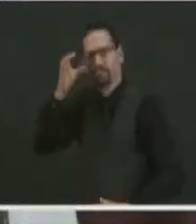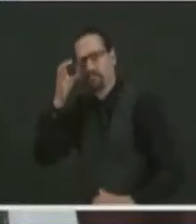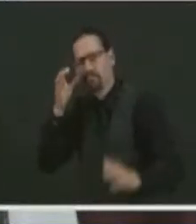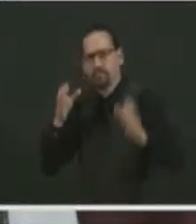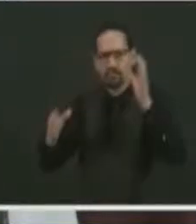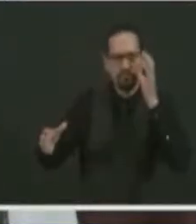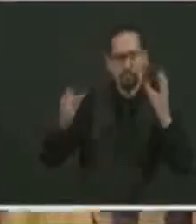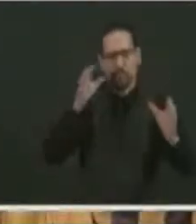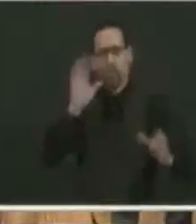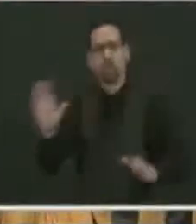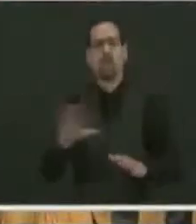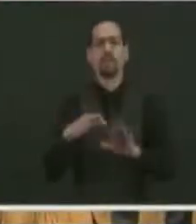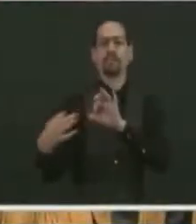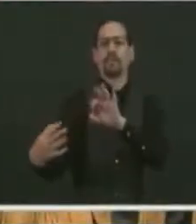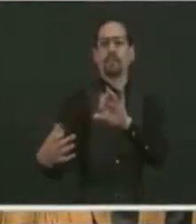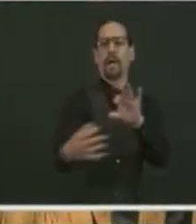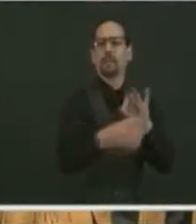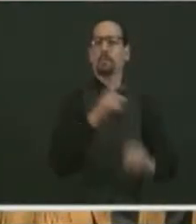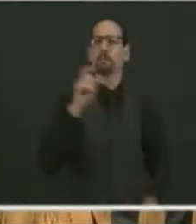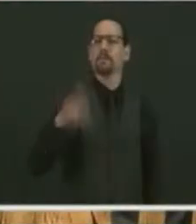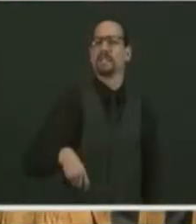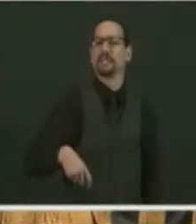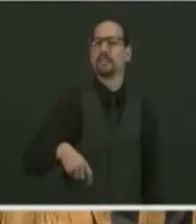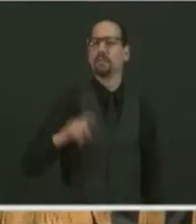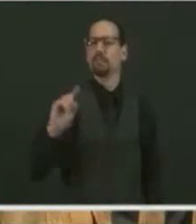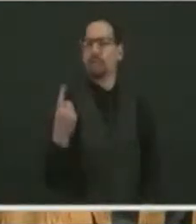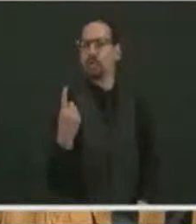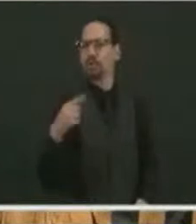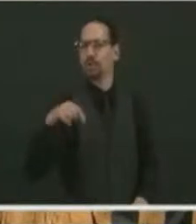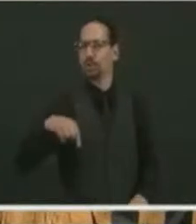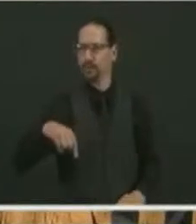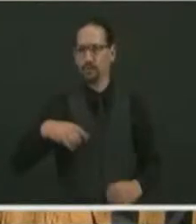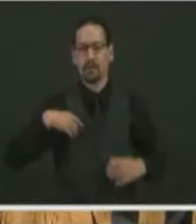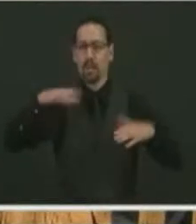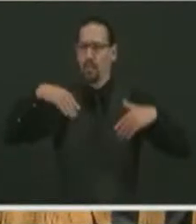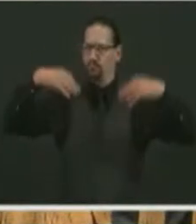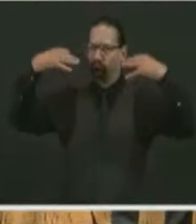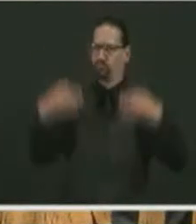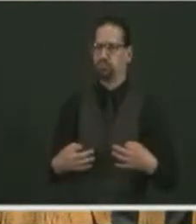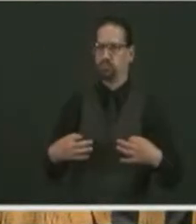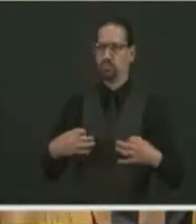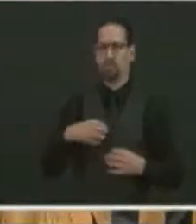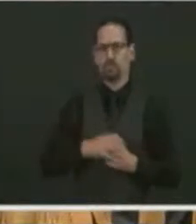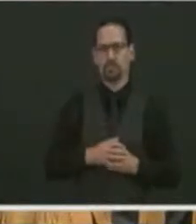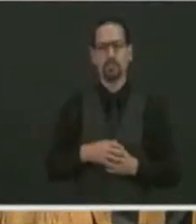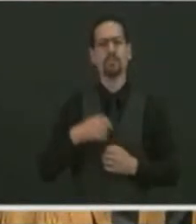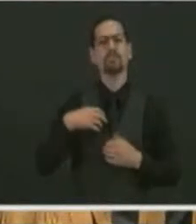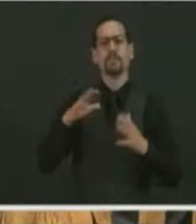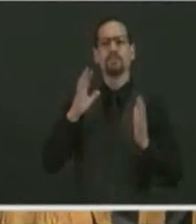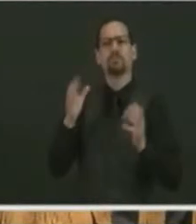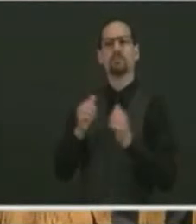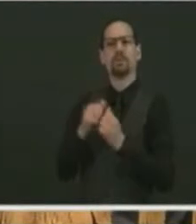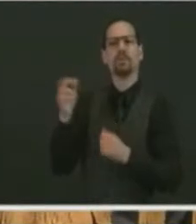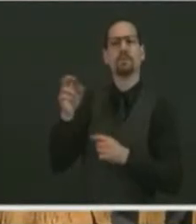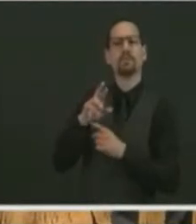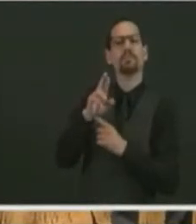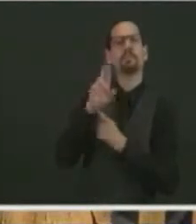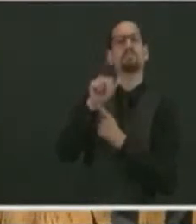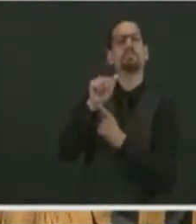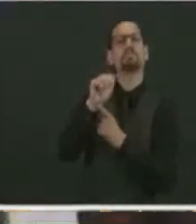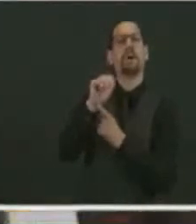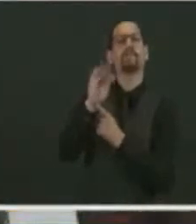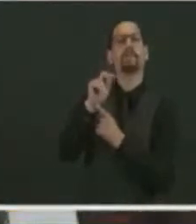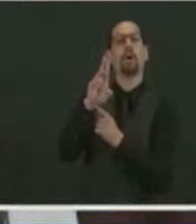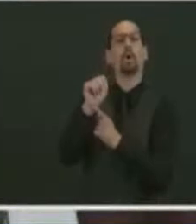that. Spoken with the Rumford Little League, you should take a look at their, but I'll pass it along. You should take a look at this. It's pretty comprehensive. I will. I've been to